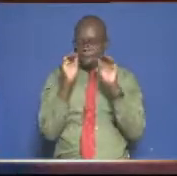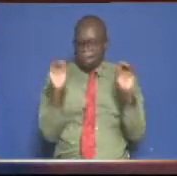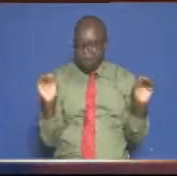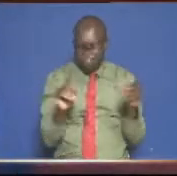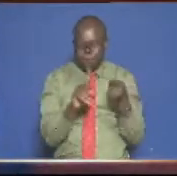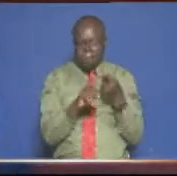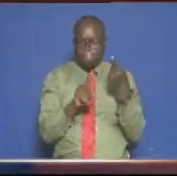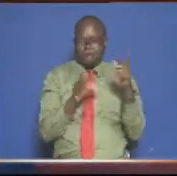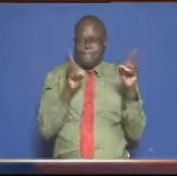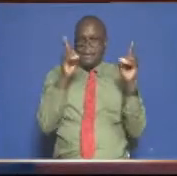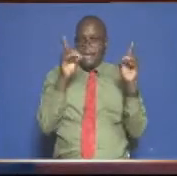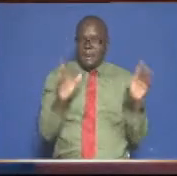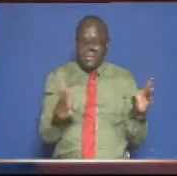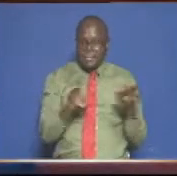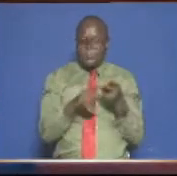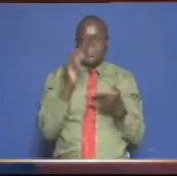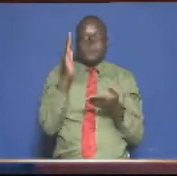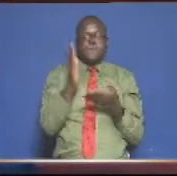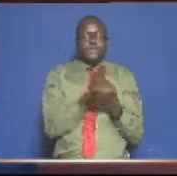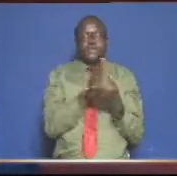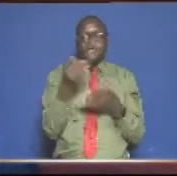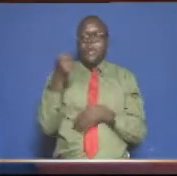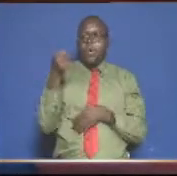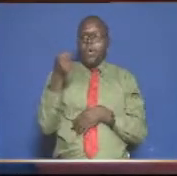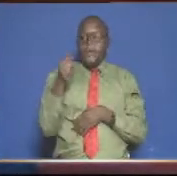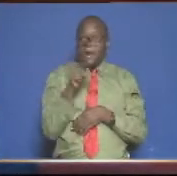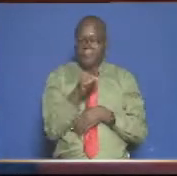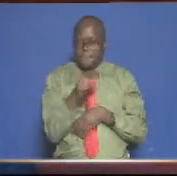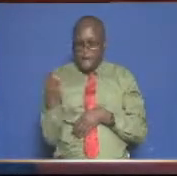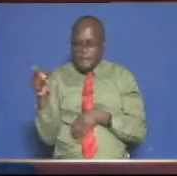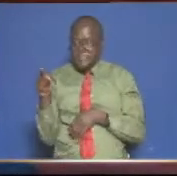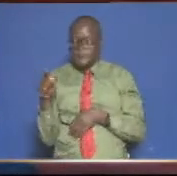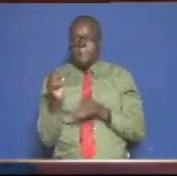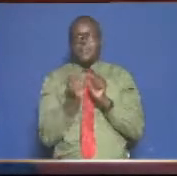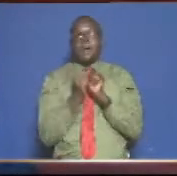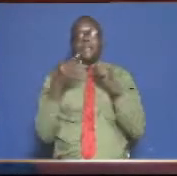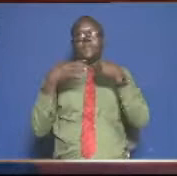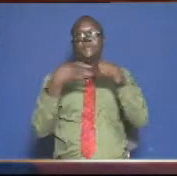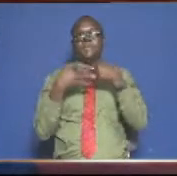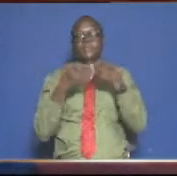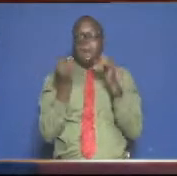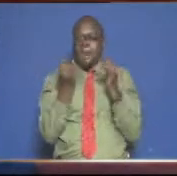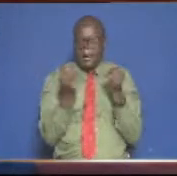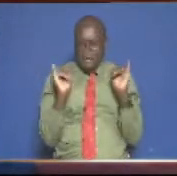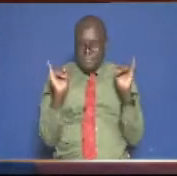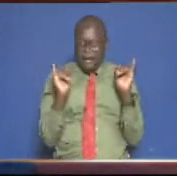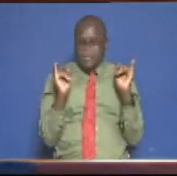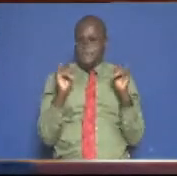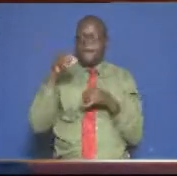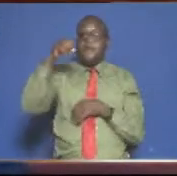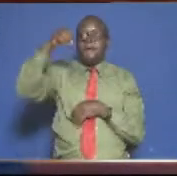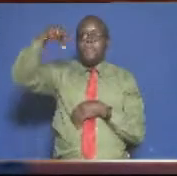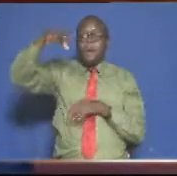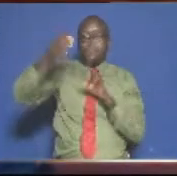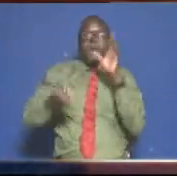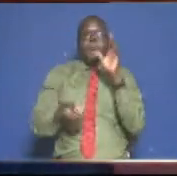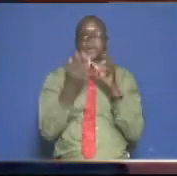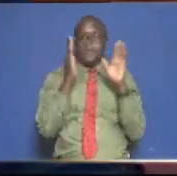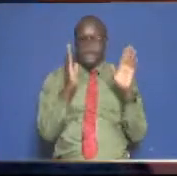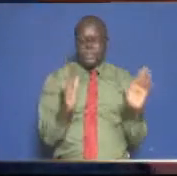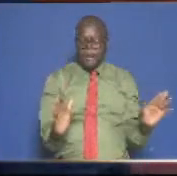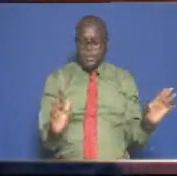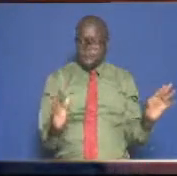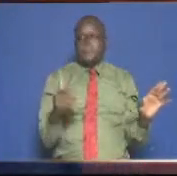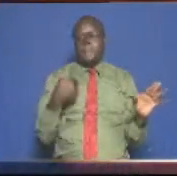the directors and the shareholders of these 18 independent power producers. And Mr. Speaker, I want